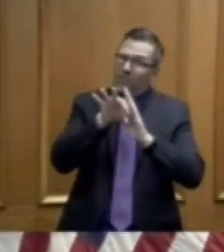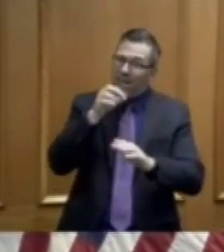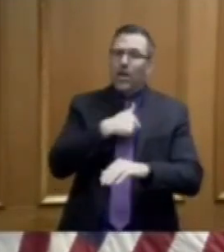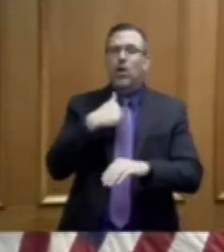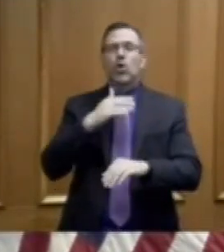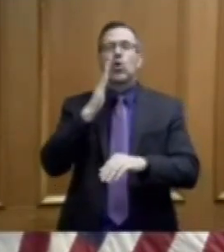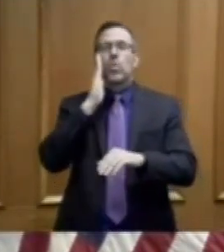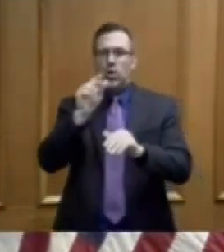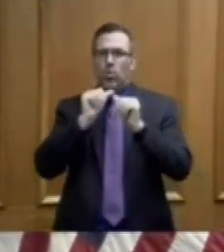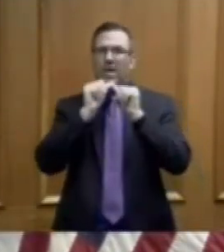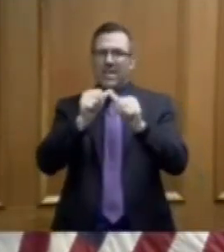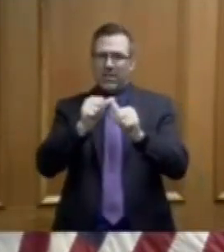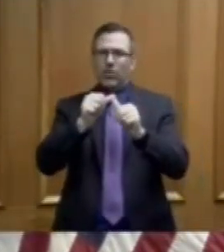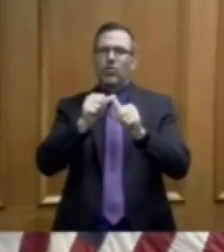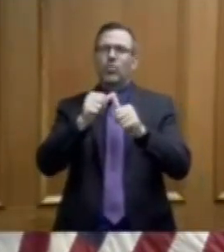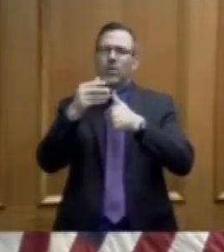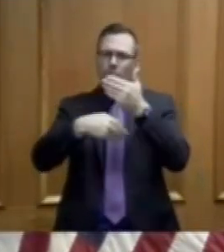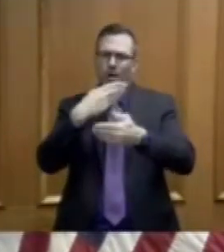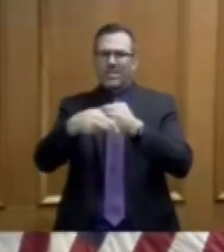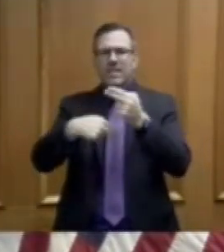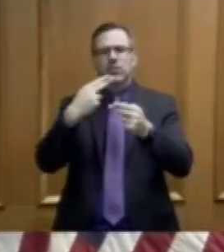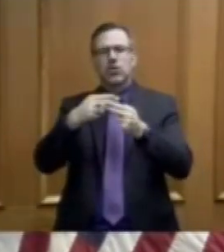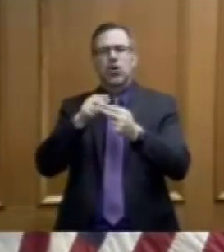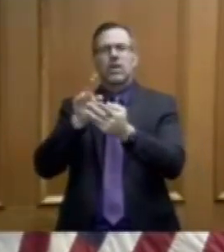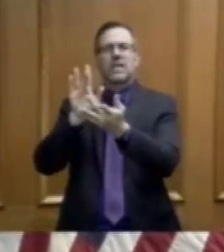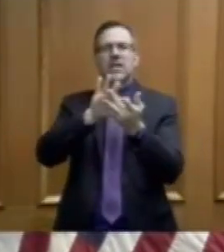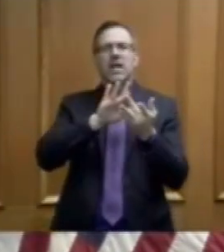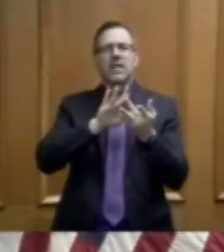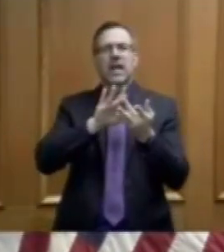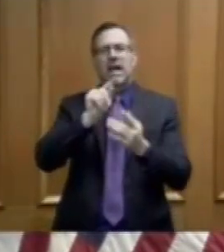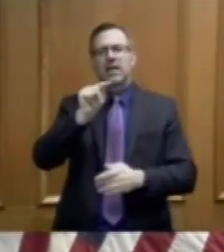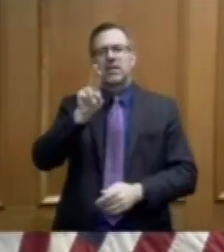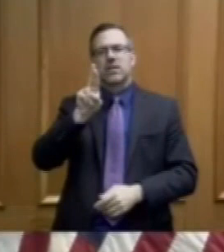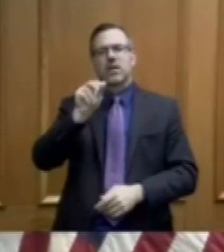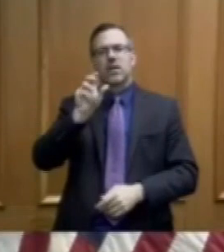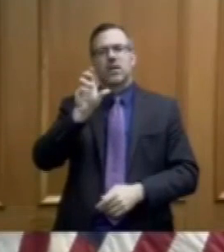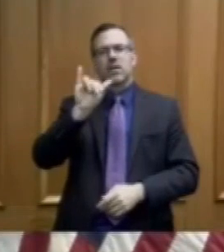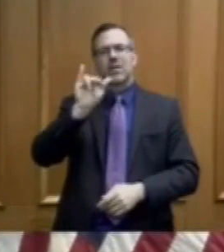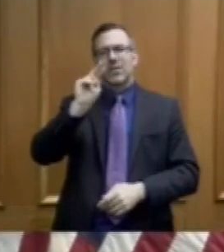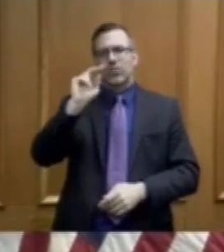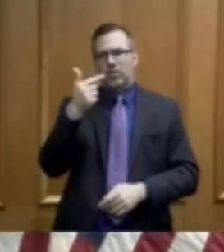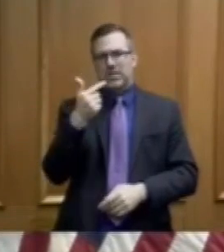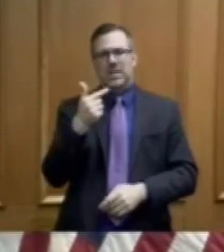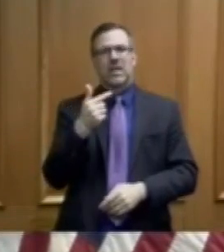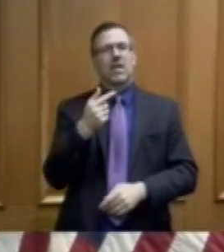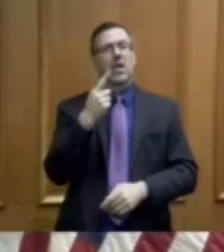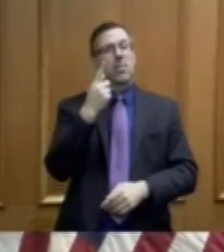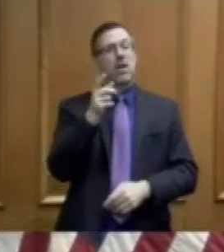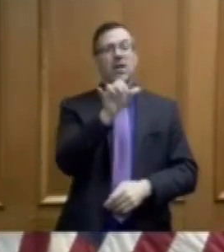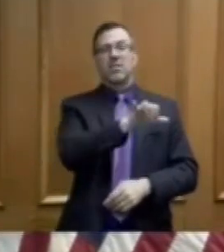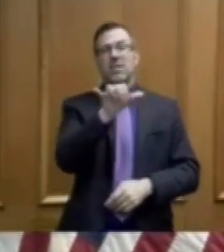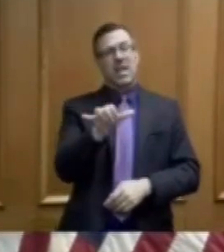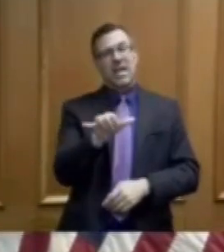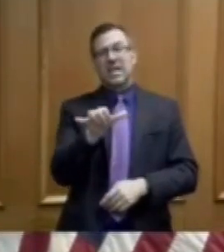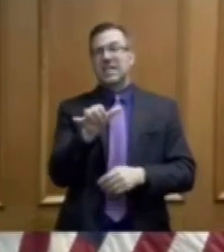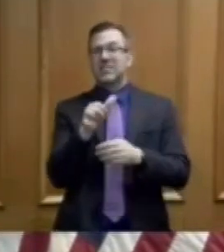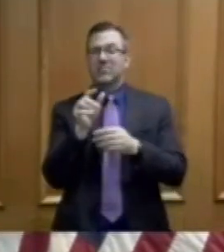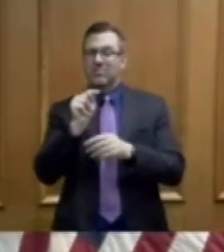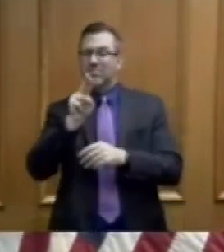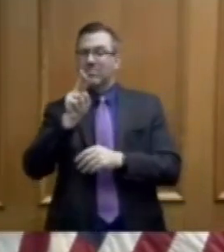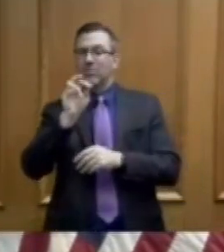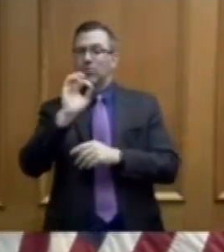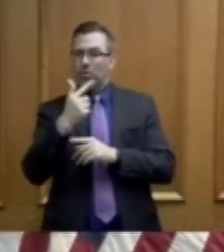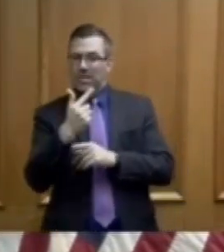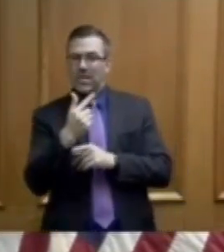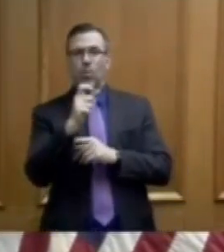do contact tracing on every single case, but just as with testing and with other efforts, we have to prioritize those to the most